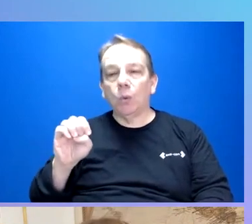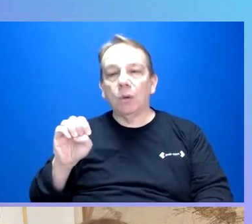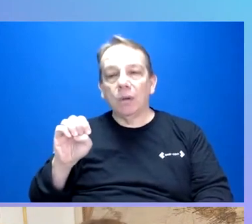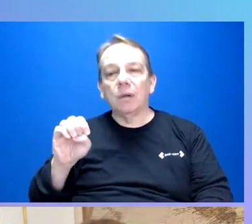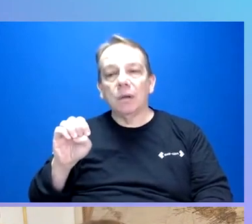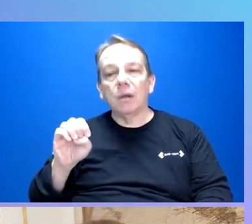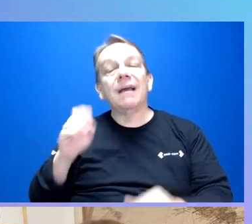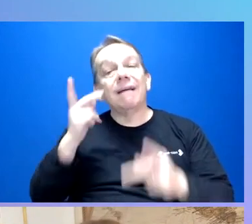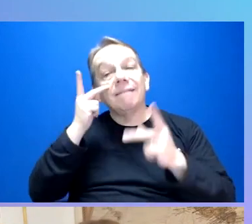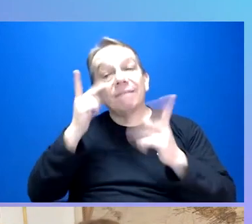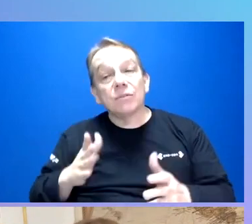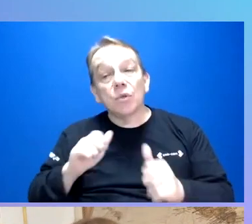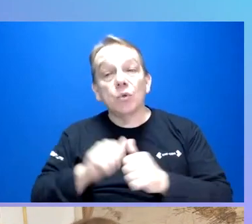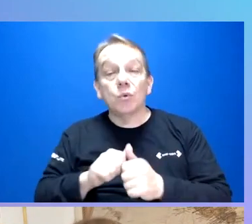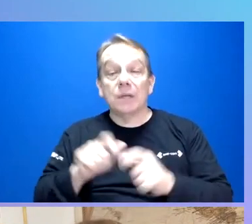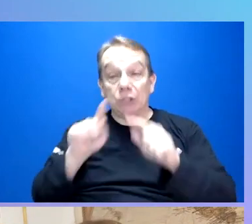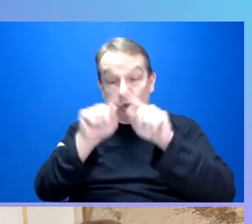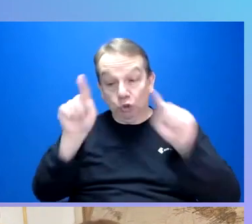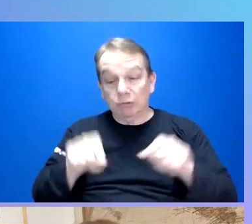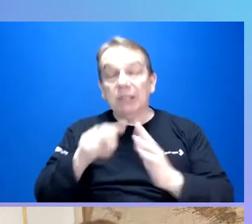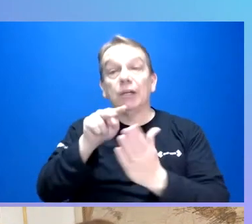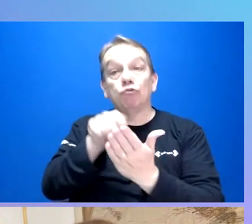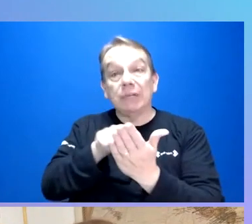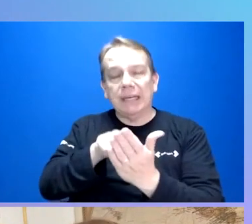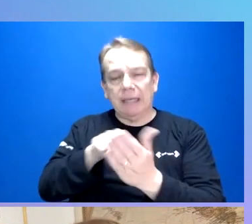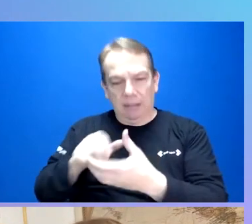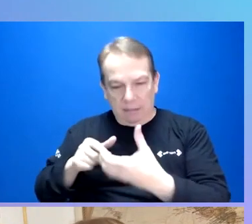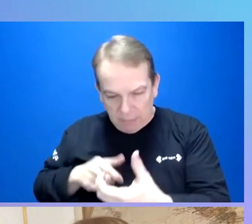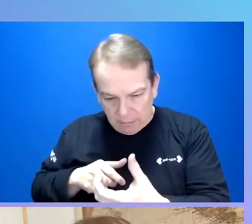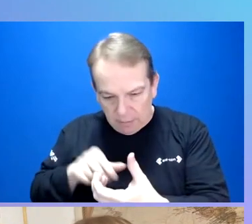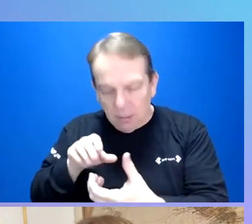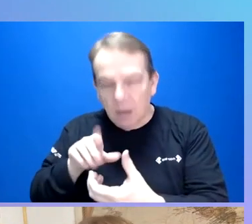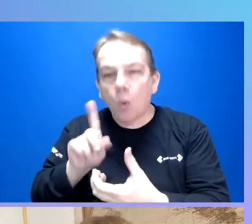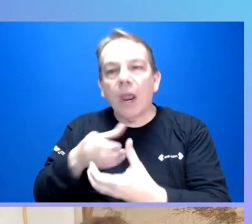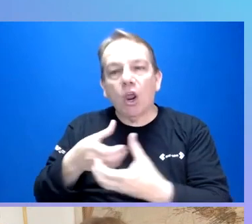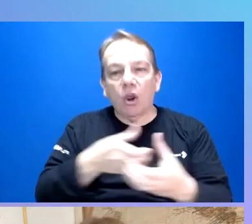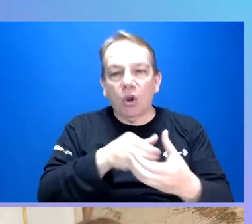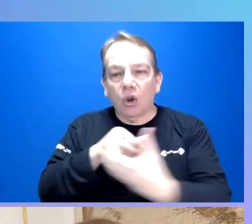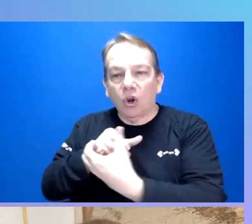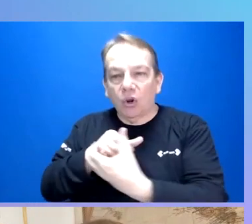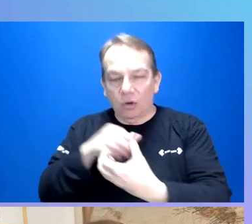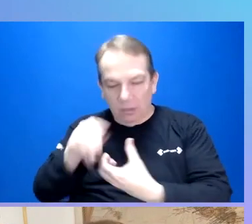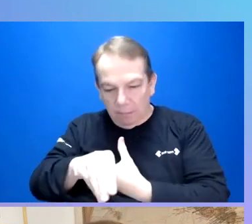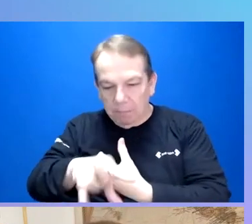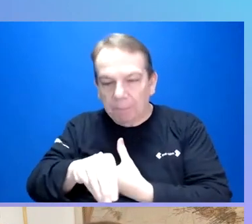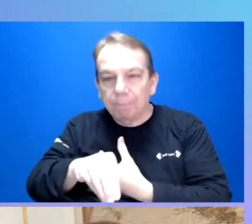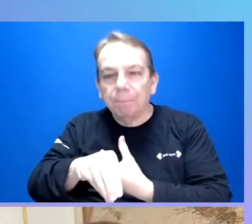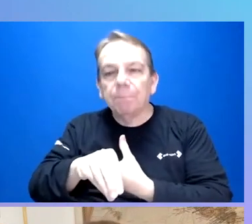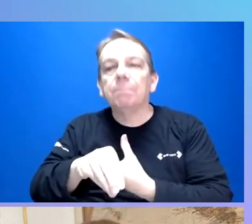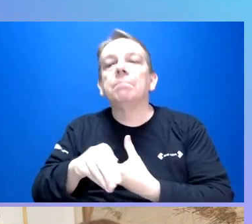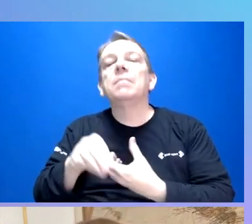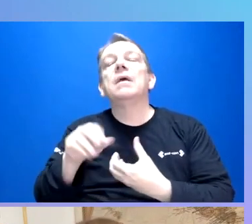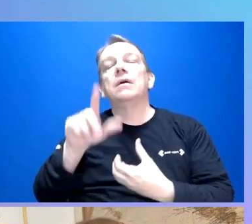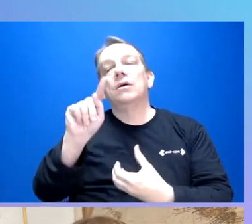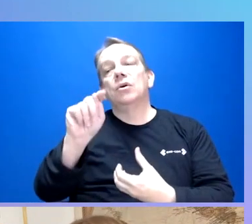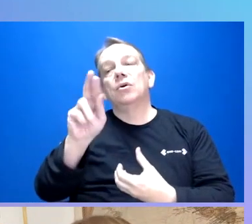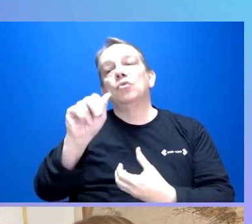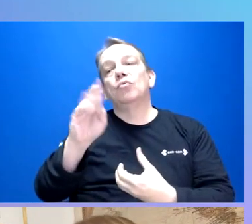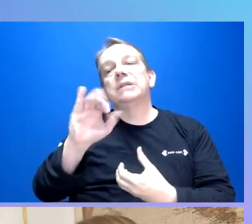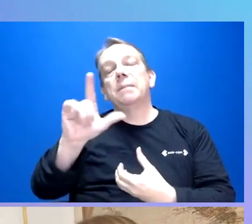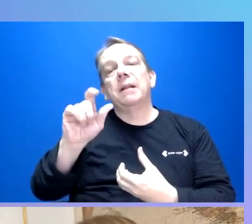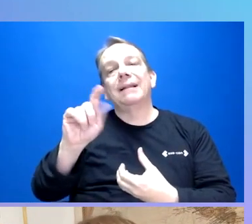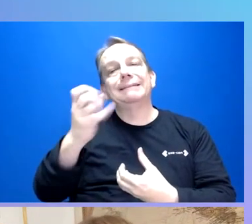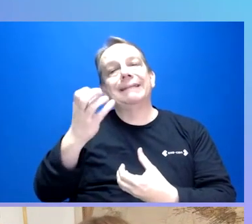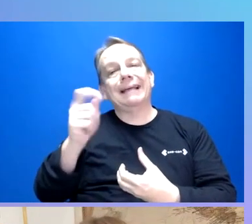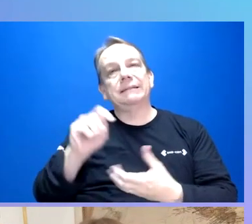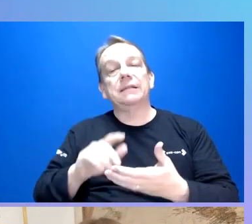So visitors using screen readers had tactile direction for where to point their phones. We use traceable text to include folks who didn't